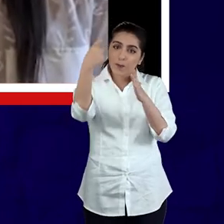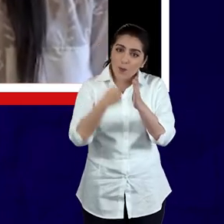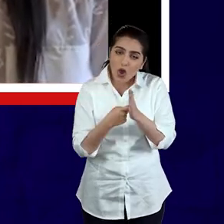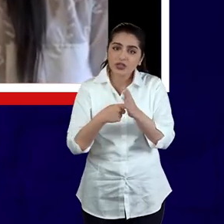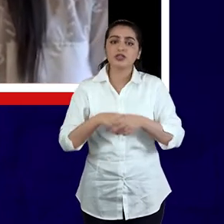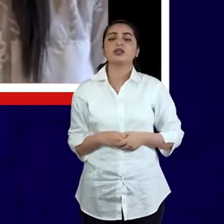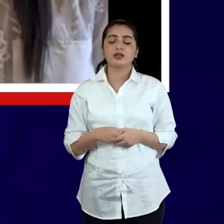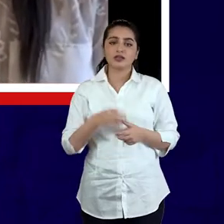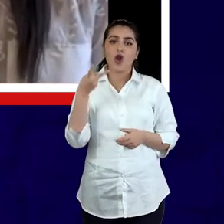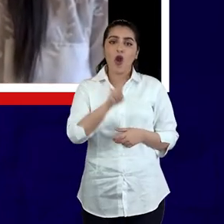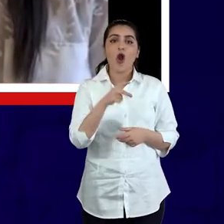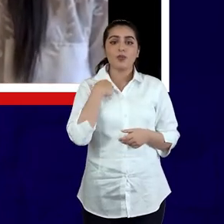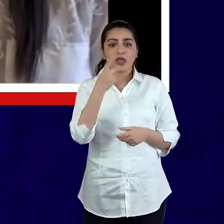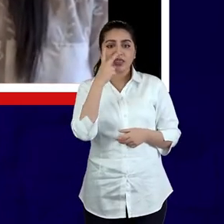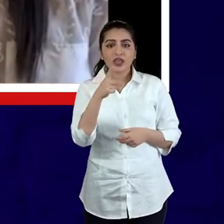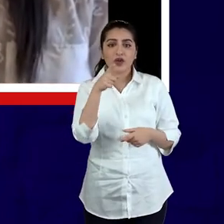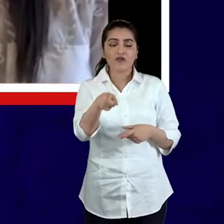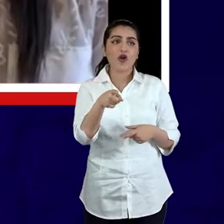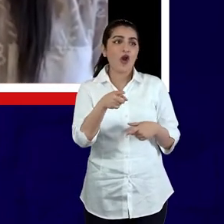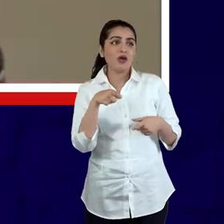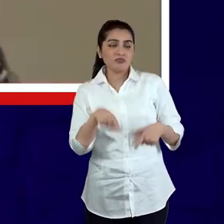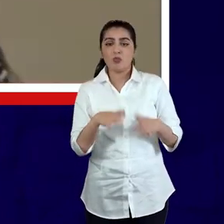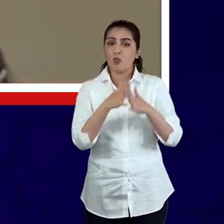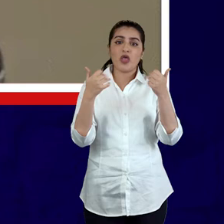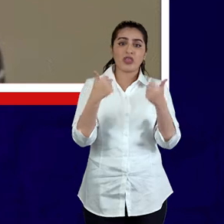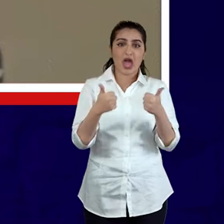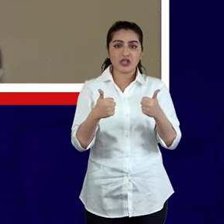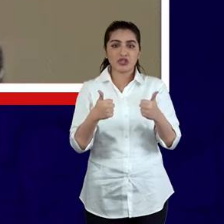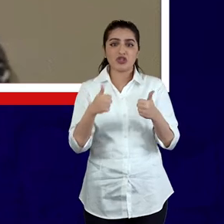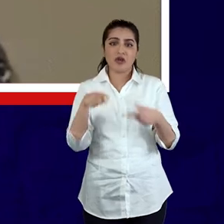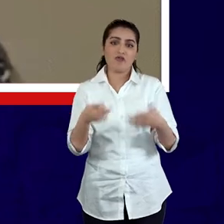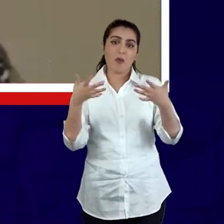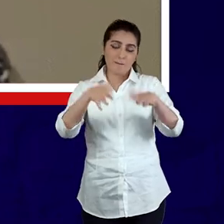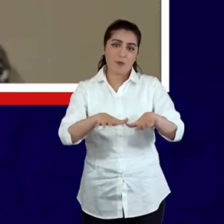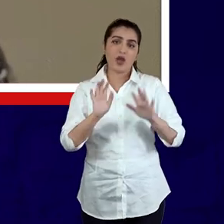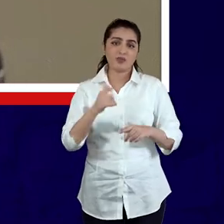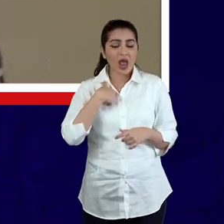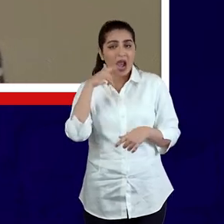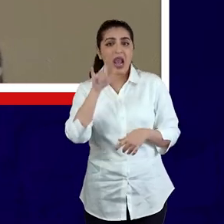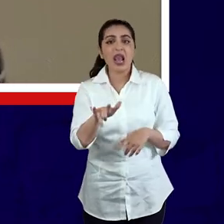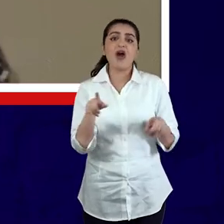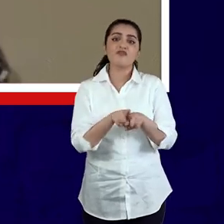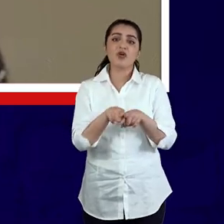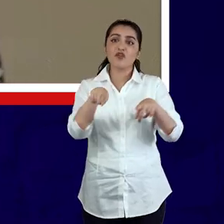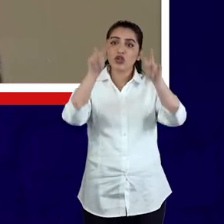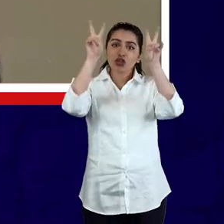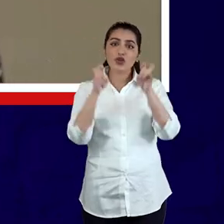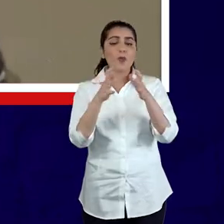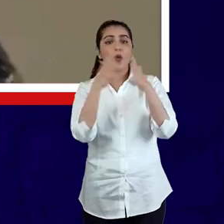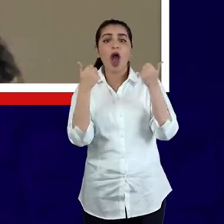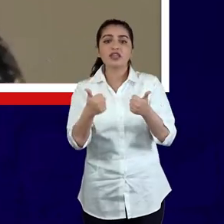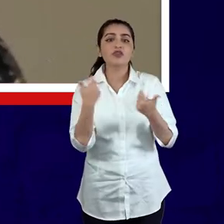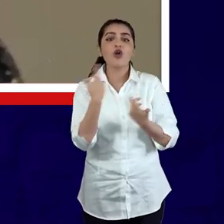program, and it's just amazing how you are driving it. So it's wonderful. I love it because it's my favorite topic, which is